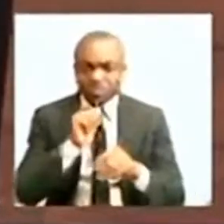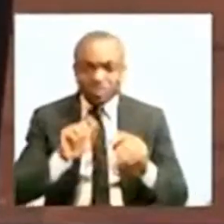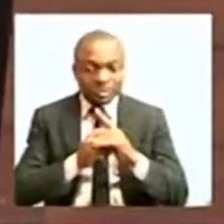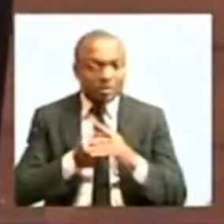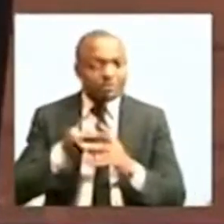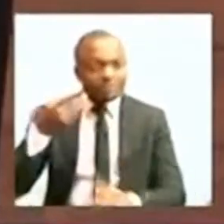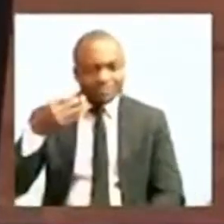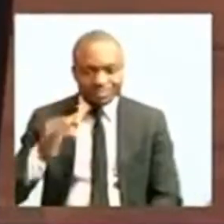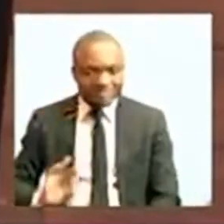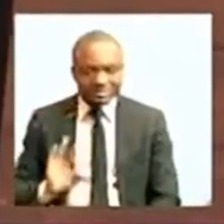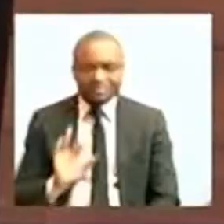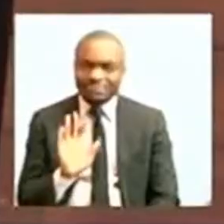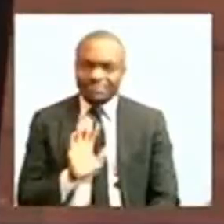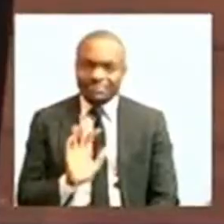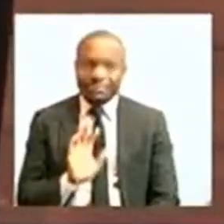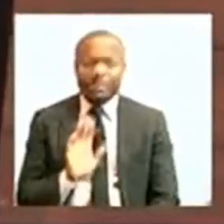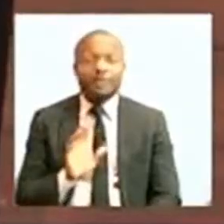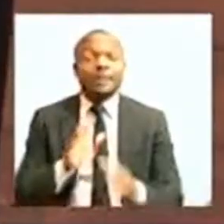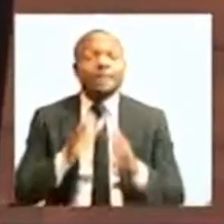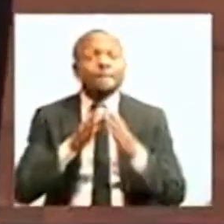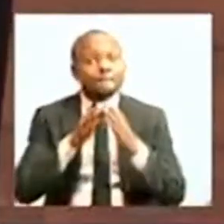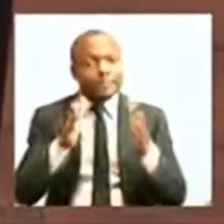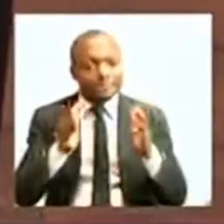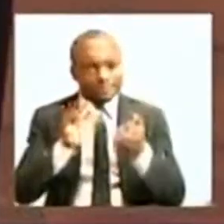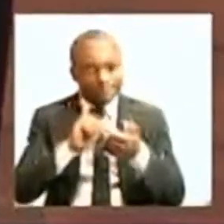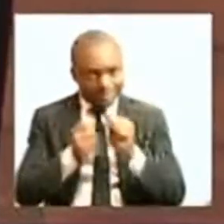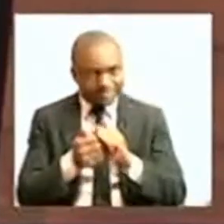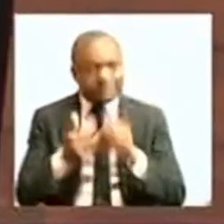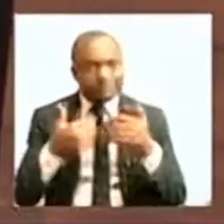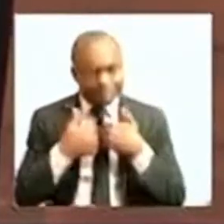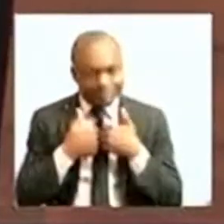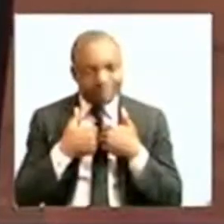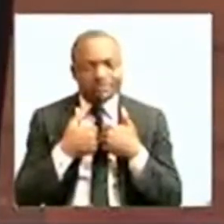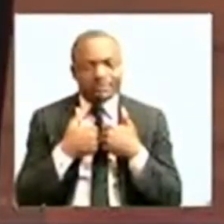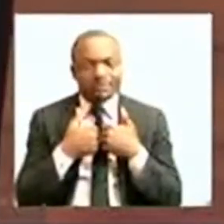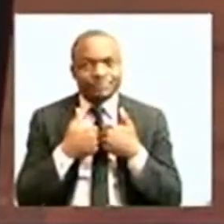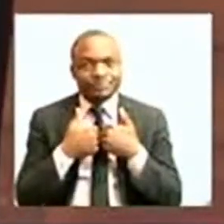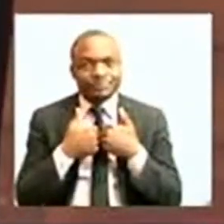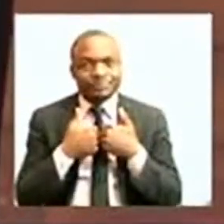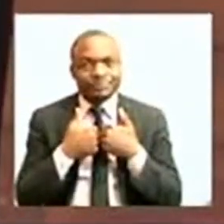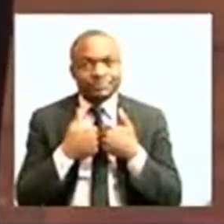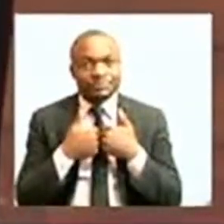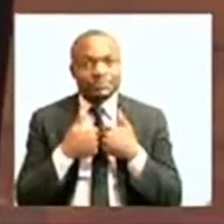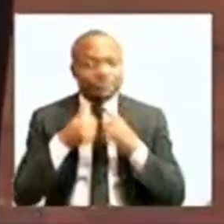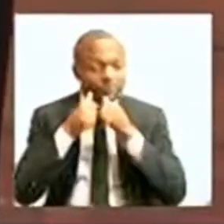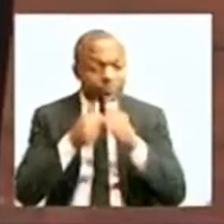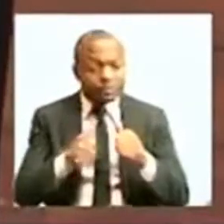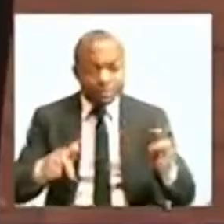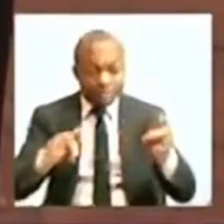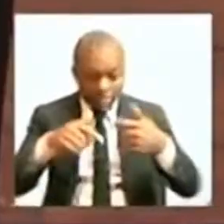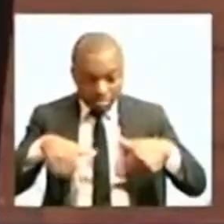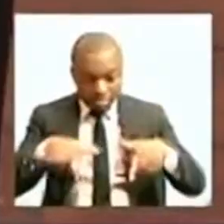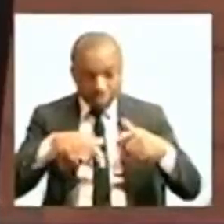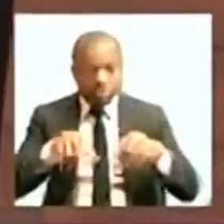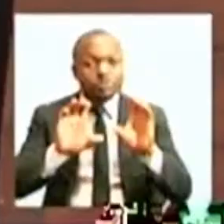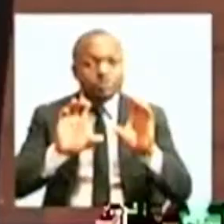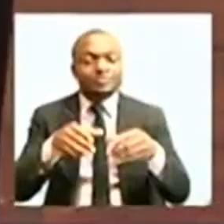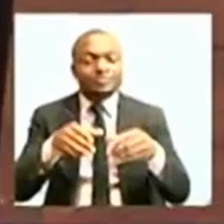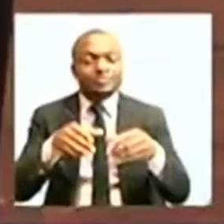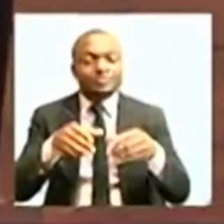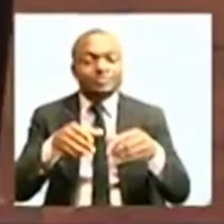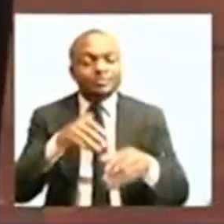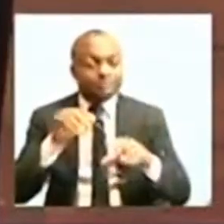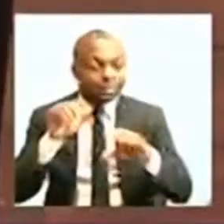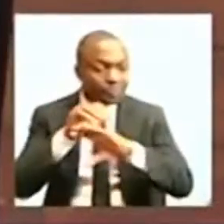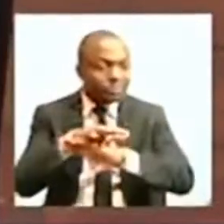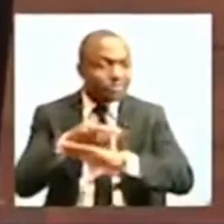beneficiaries. The biggest problem we have is the compliance from the officers, from the local authorities. You have